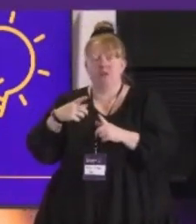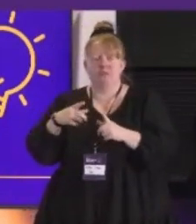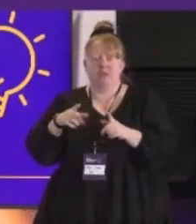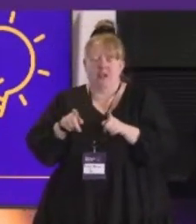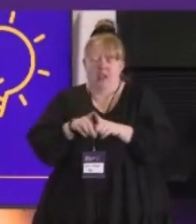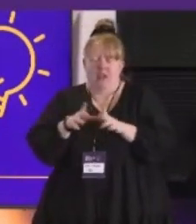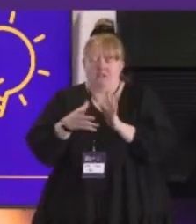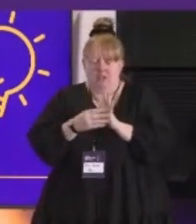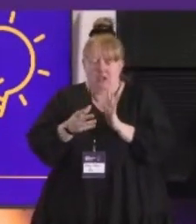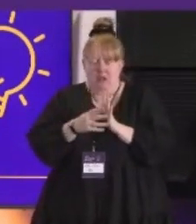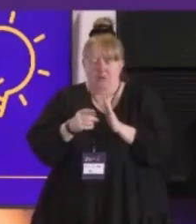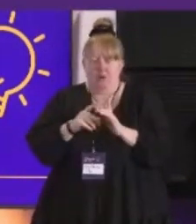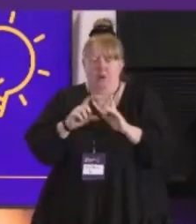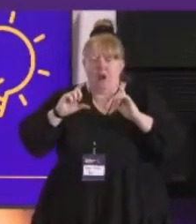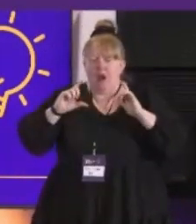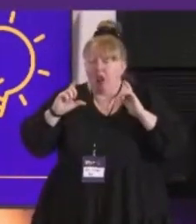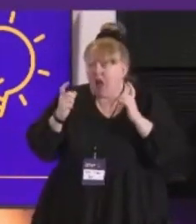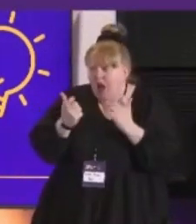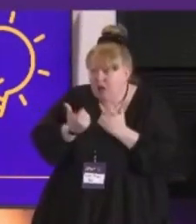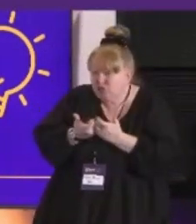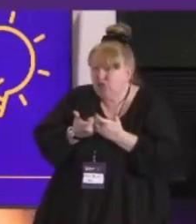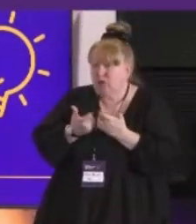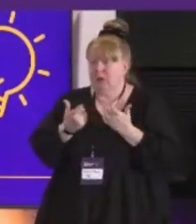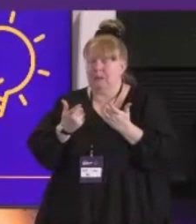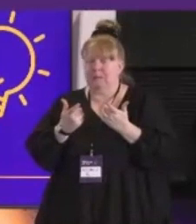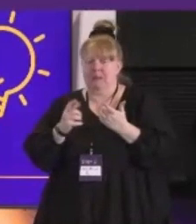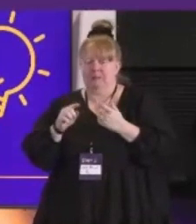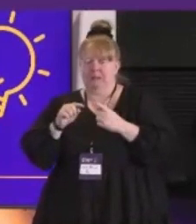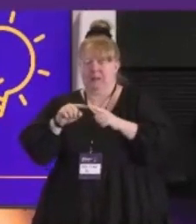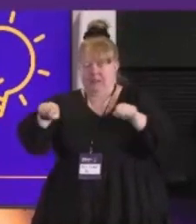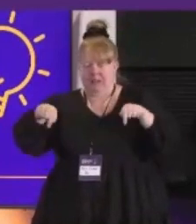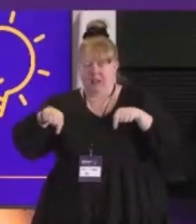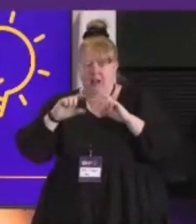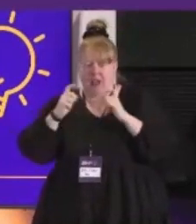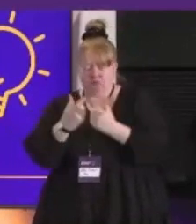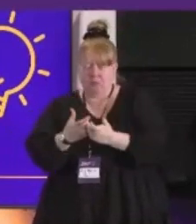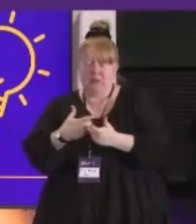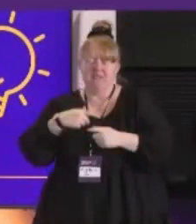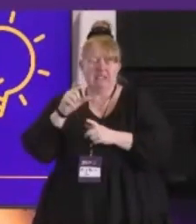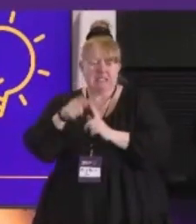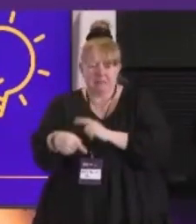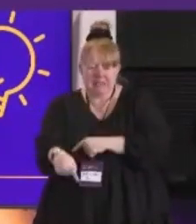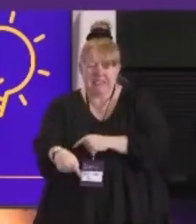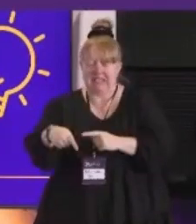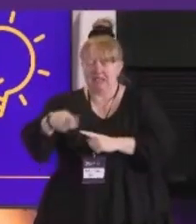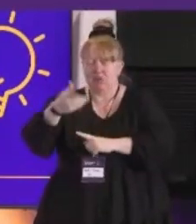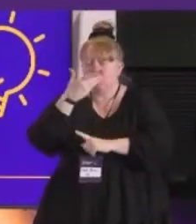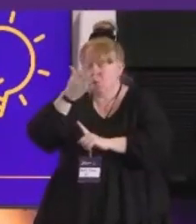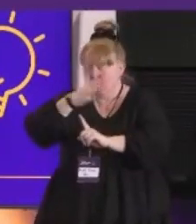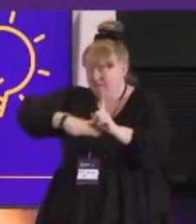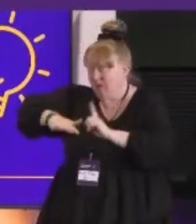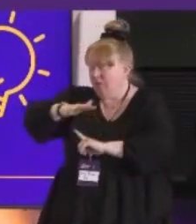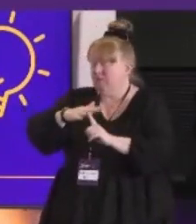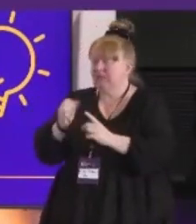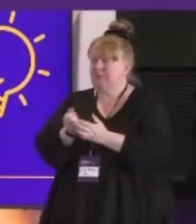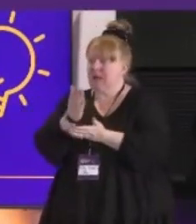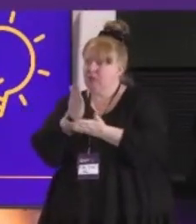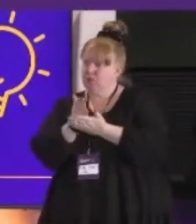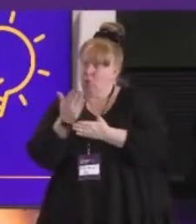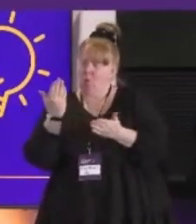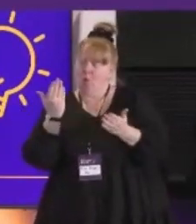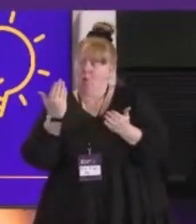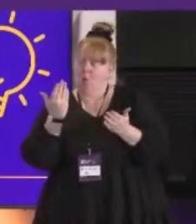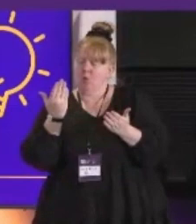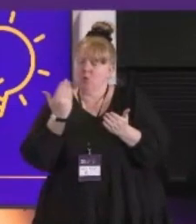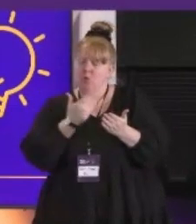other people in the class who may have a disability and what you can look at in the school environment. So we encourage students to become